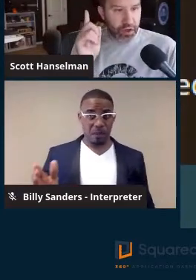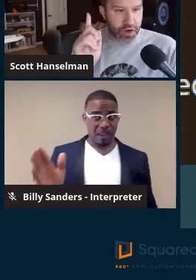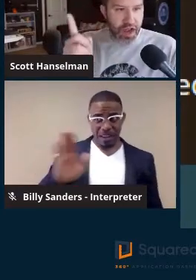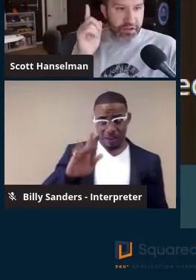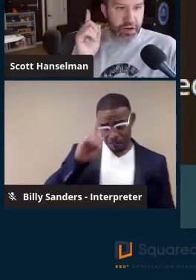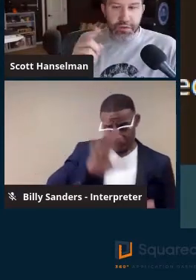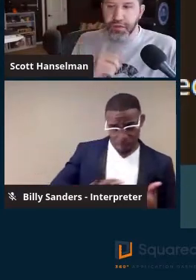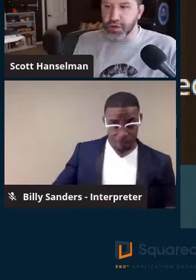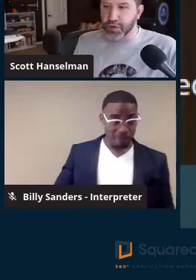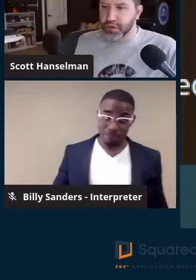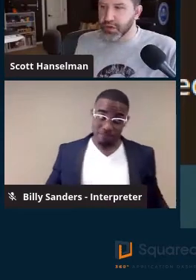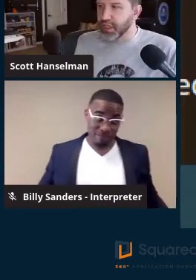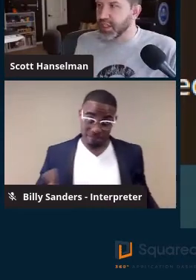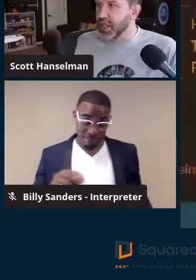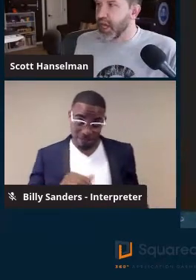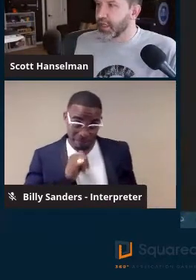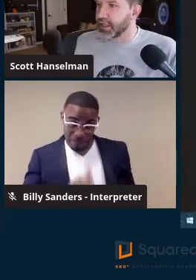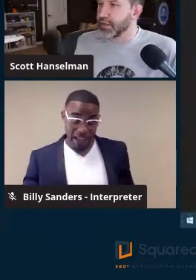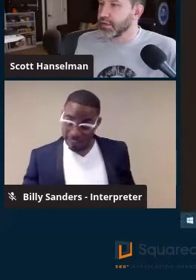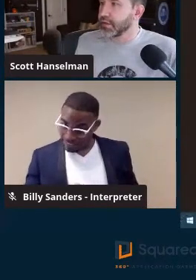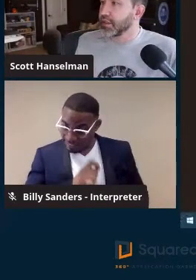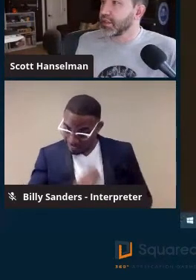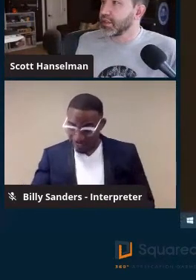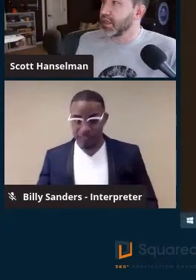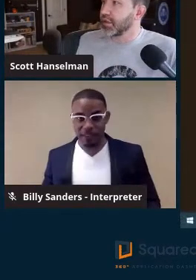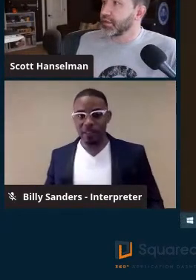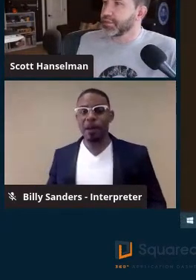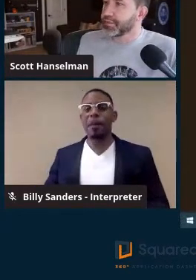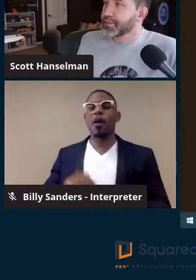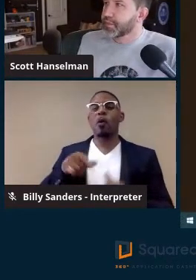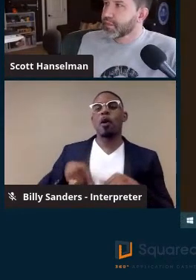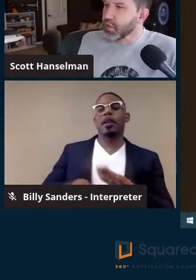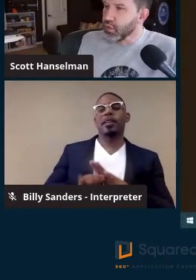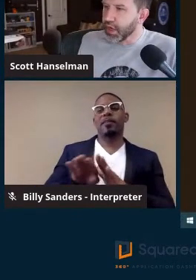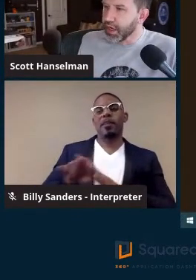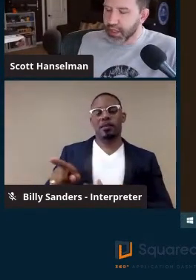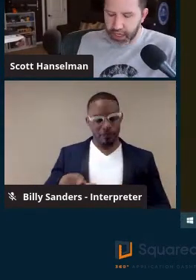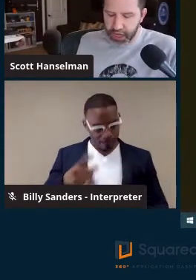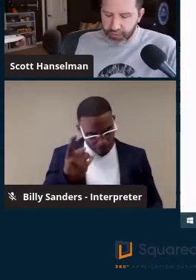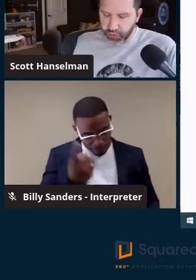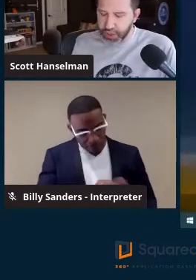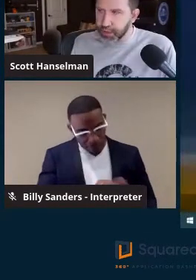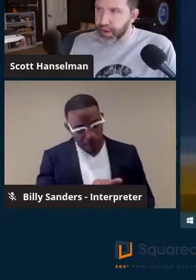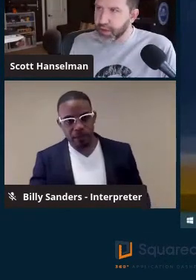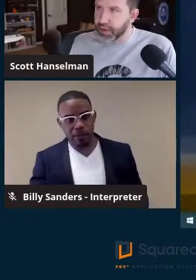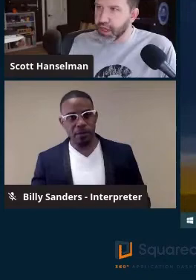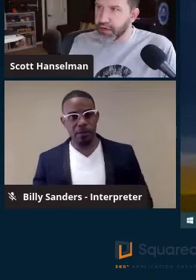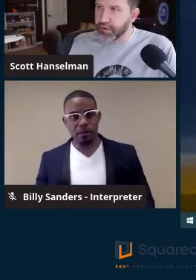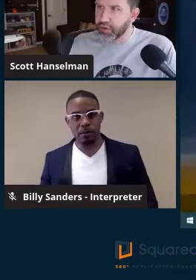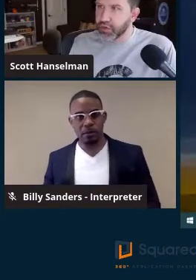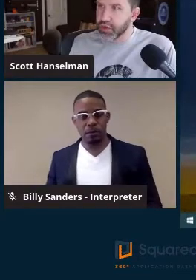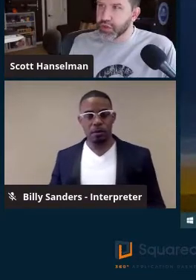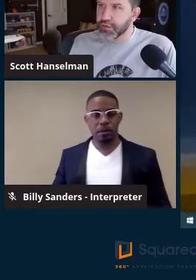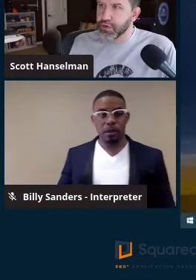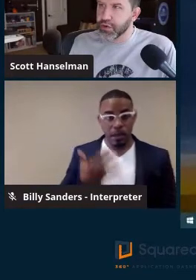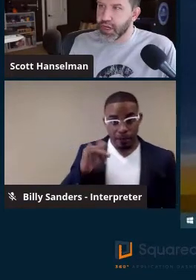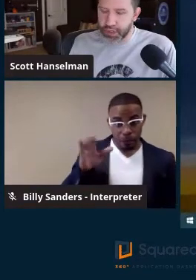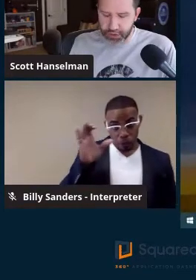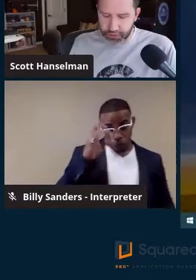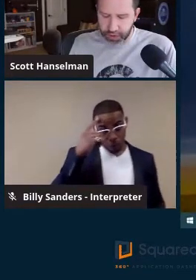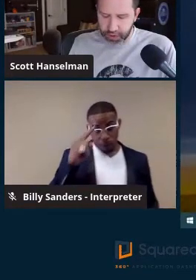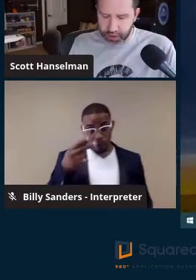version is on. Never confused, exactly. Especially when you're developing. Right, and I've written about that. If you search